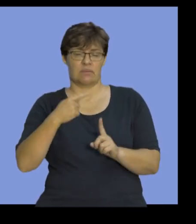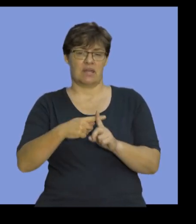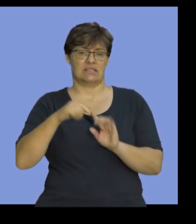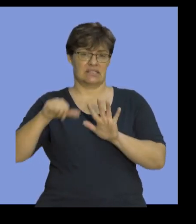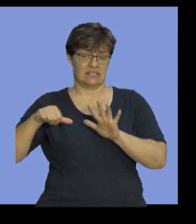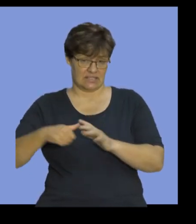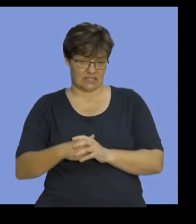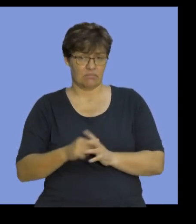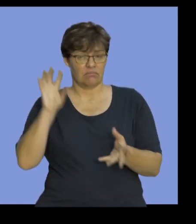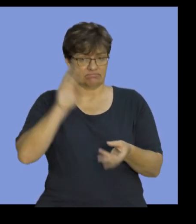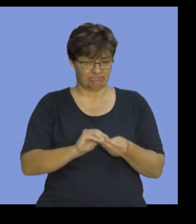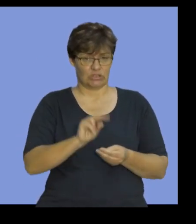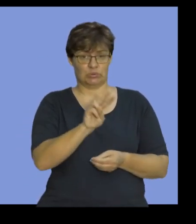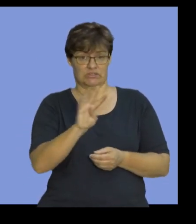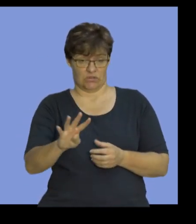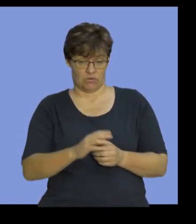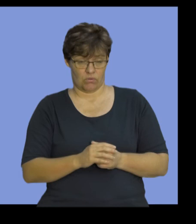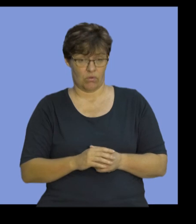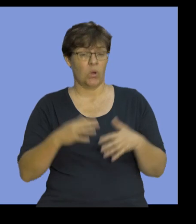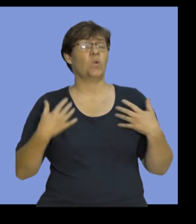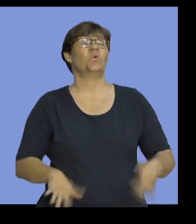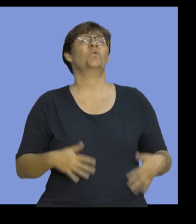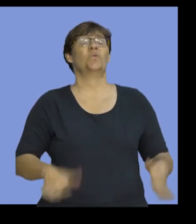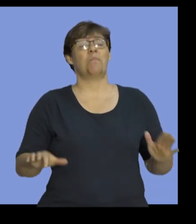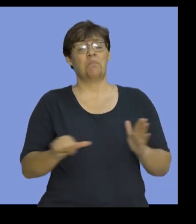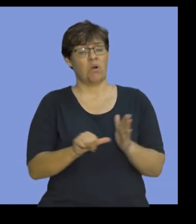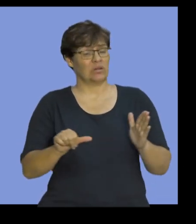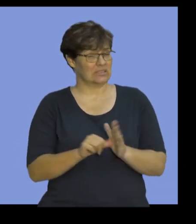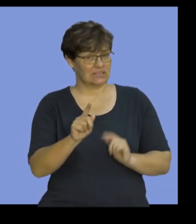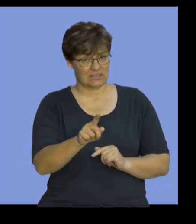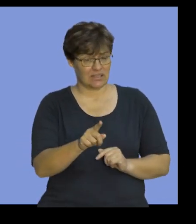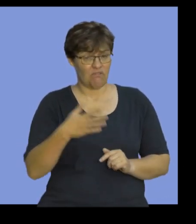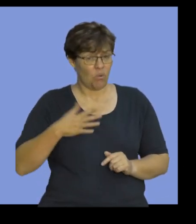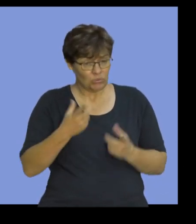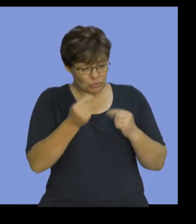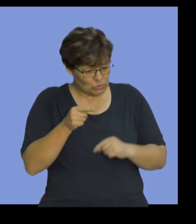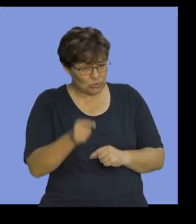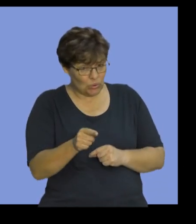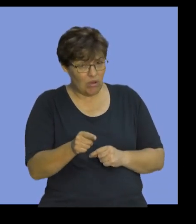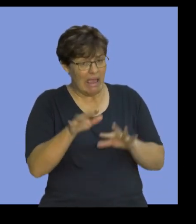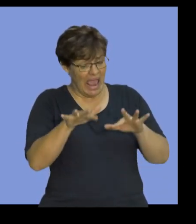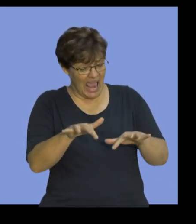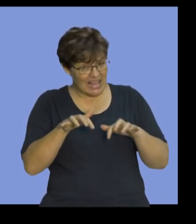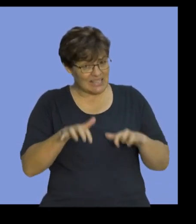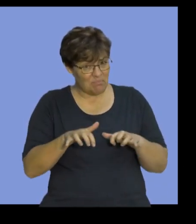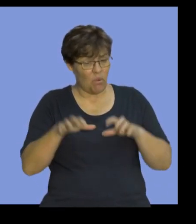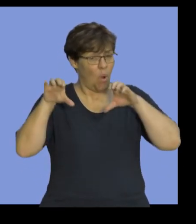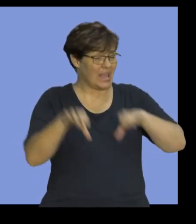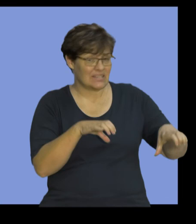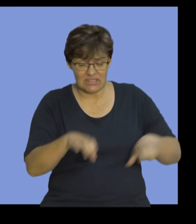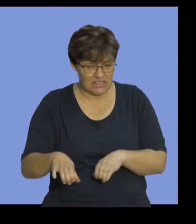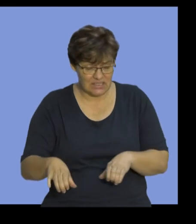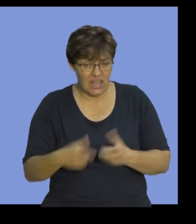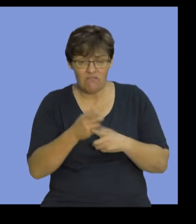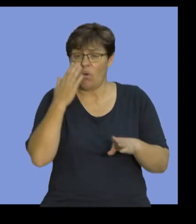me 24. Now watch, this is critical, guys. When you're doing this one here in an exam, in an activity, when